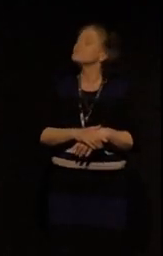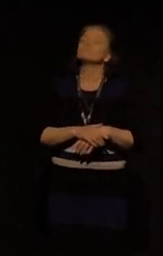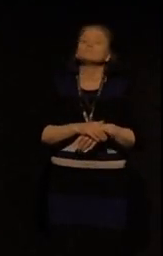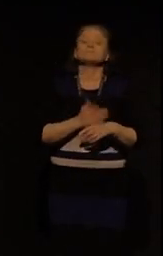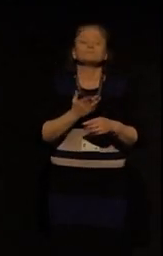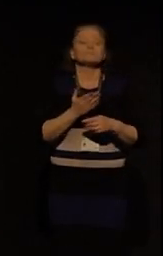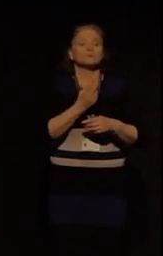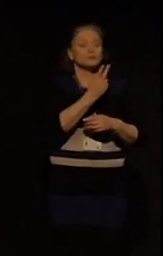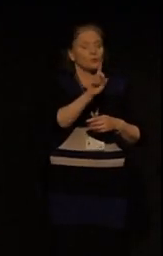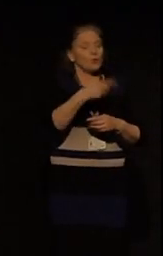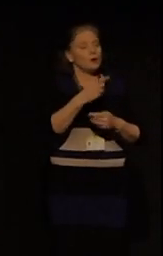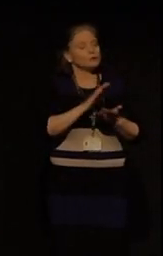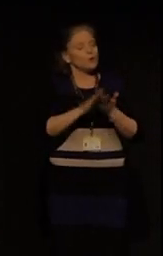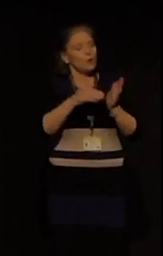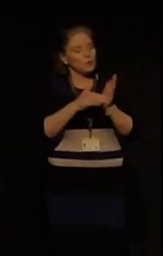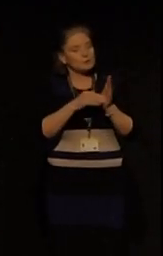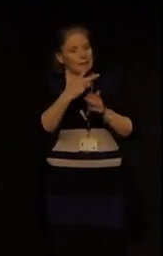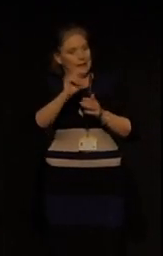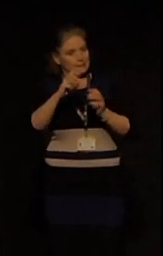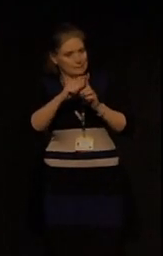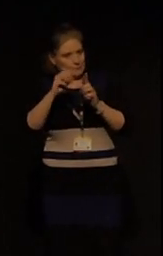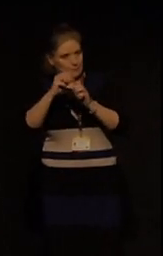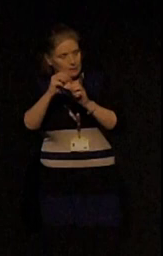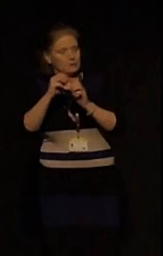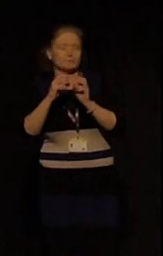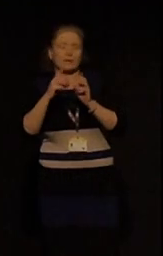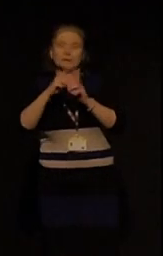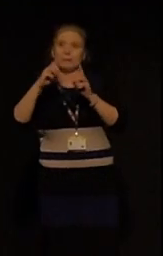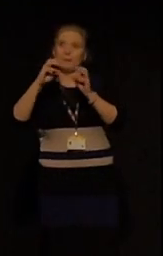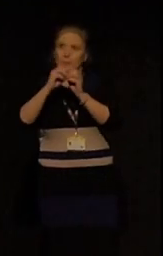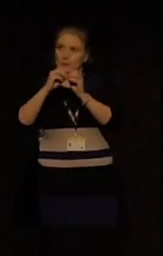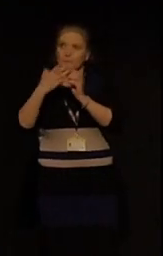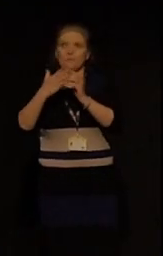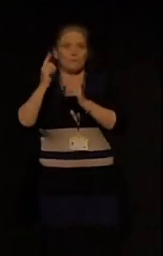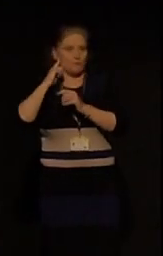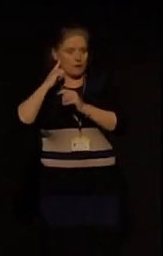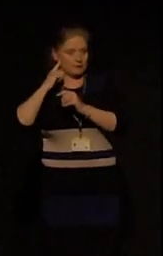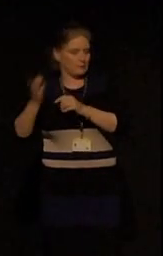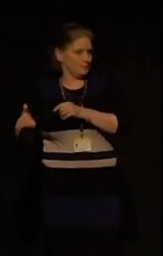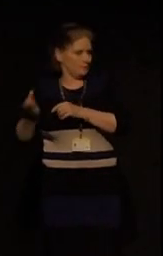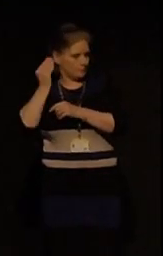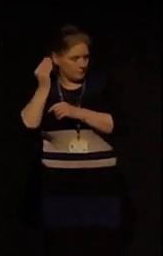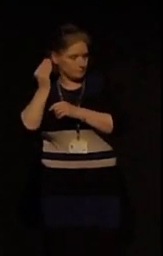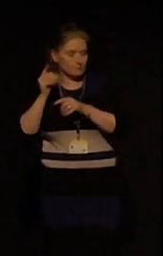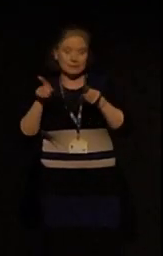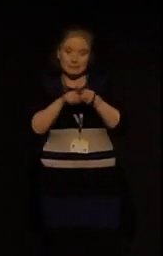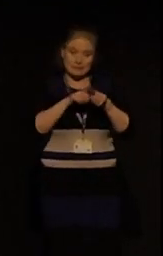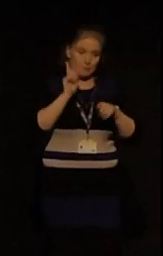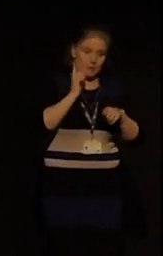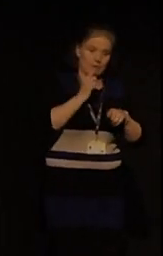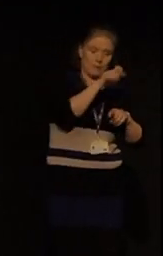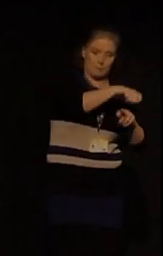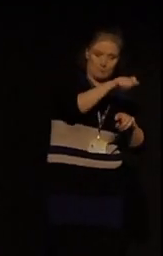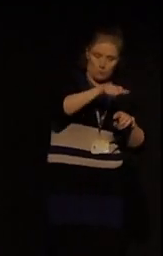sound, 2,000 hertz, 80 dB, to the right ear, same as we did for the normal human